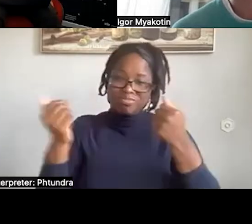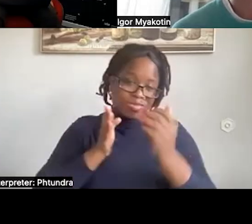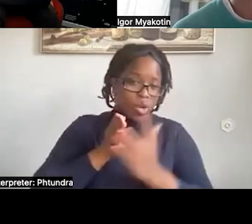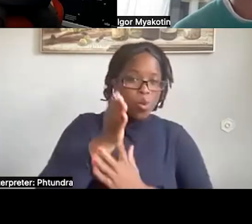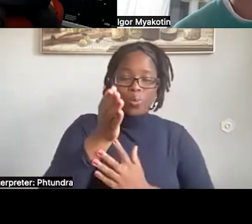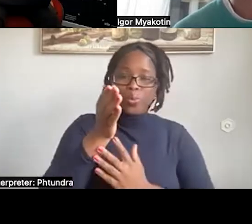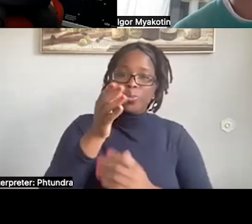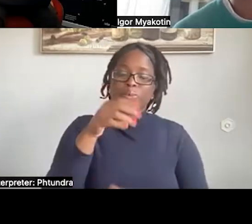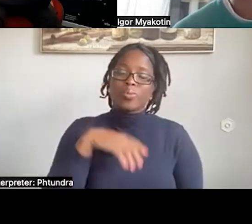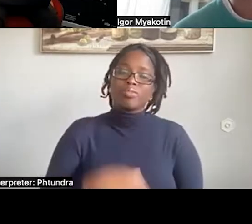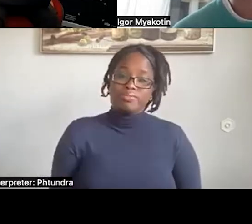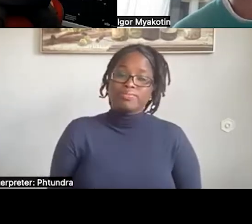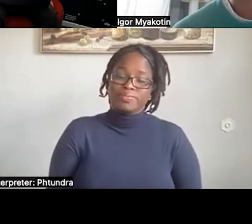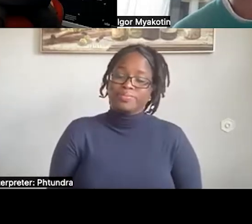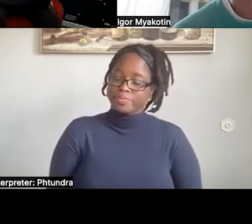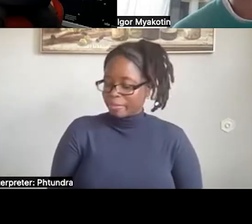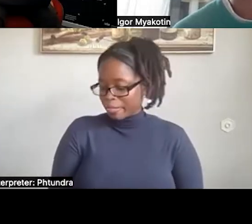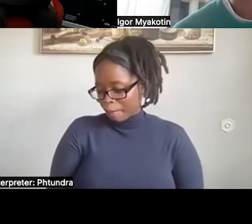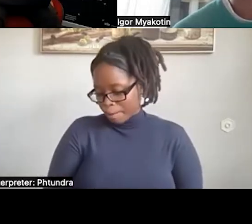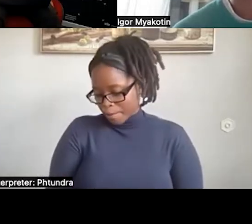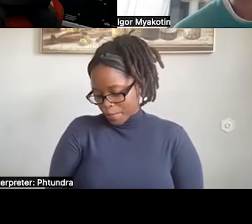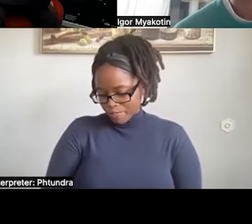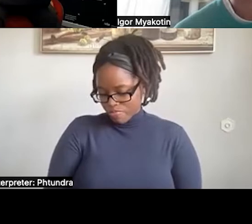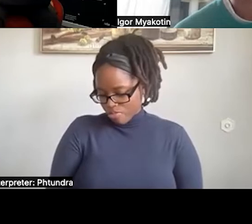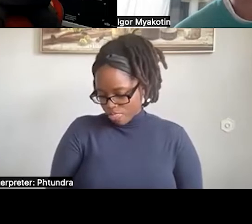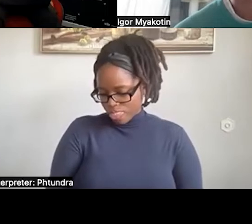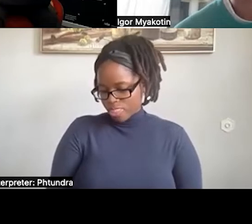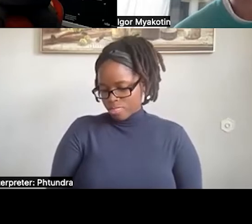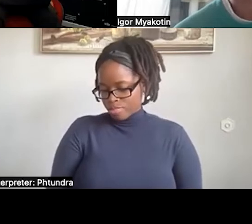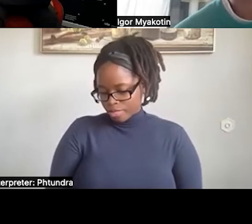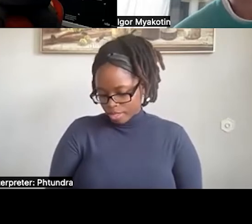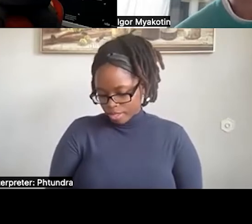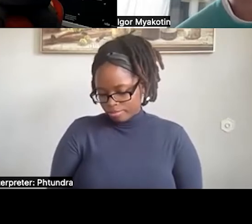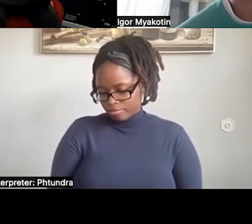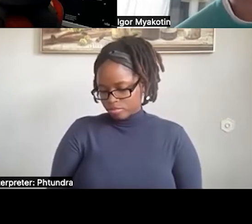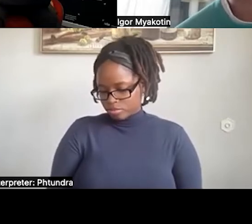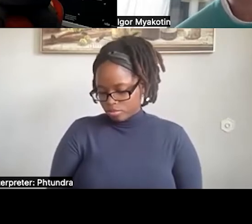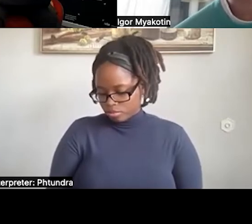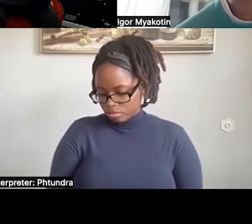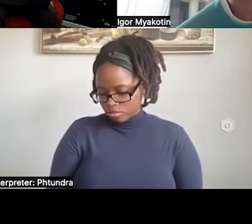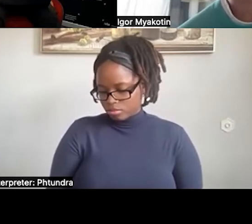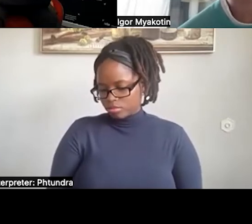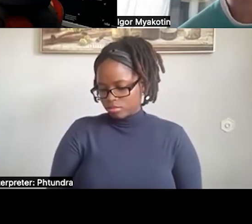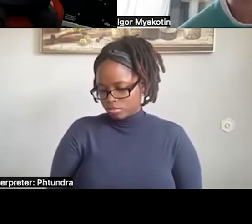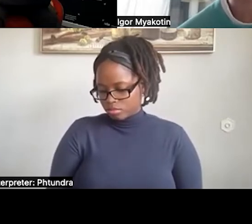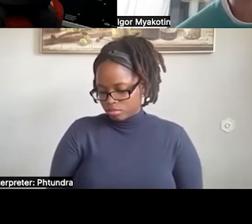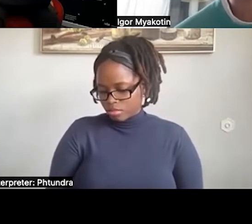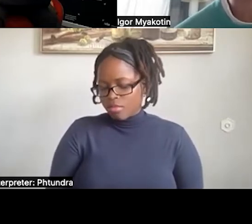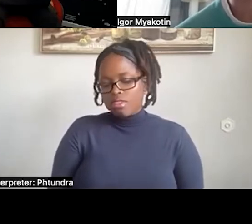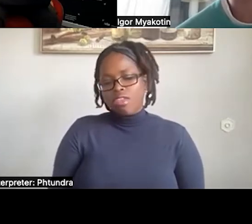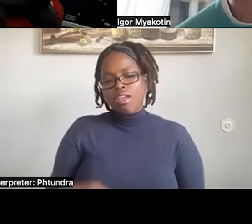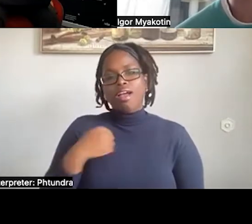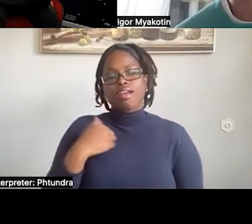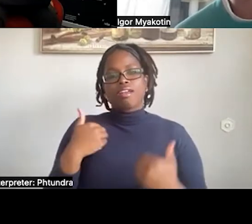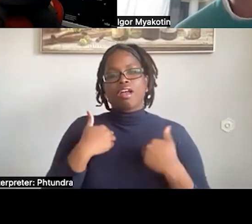that I have the wish and I have the instruments to speak about this community in